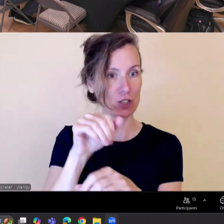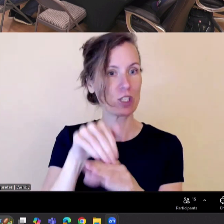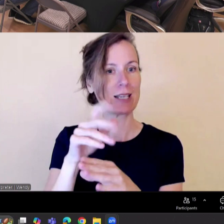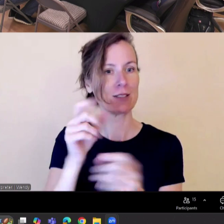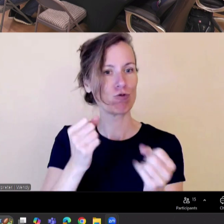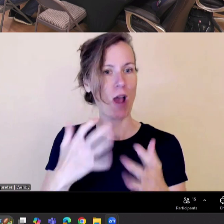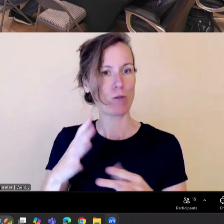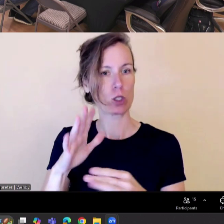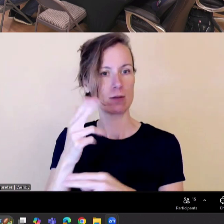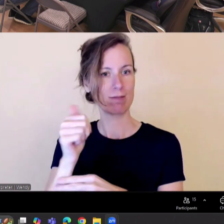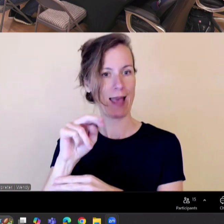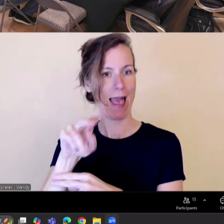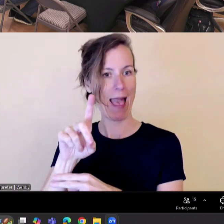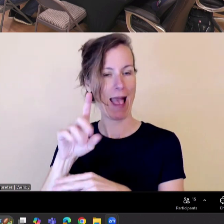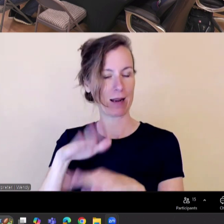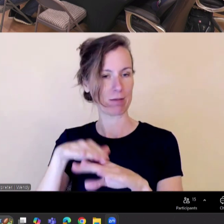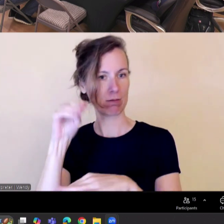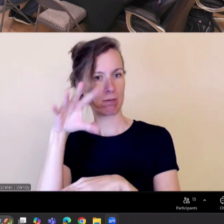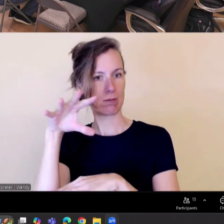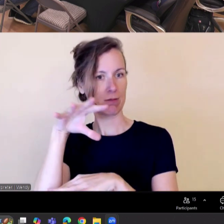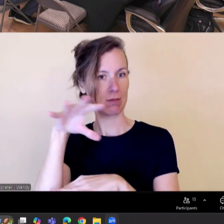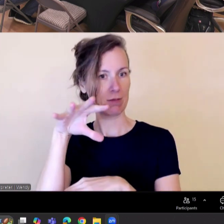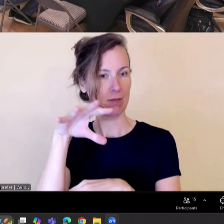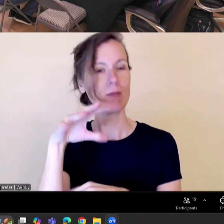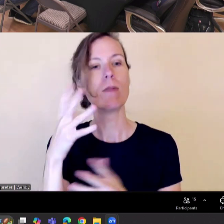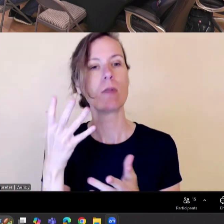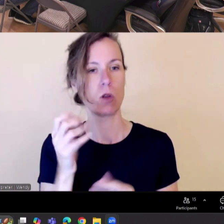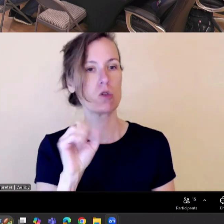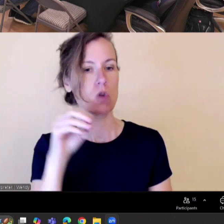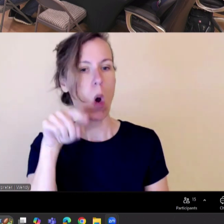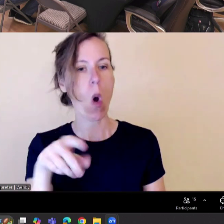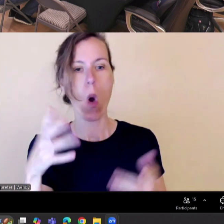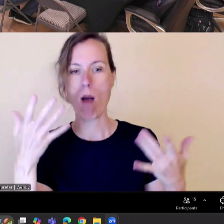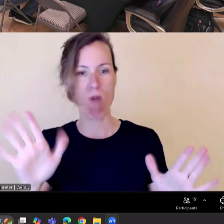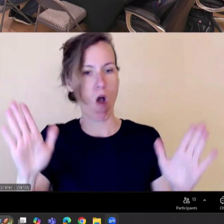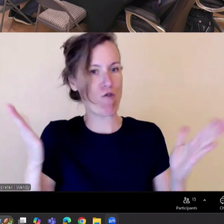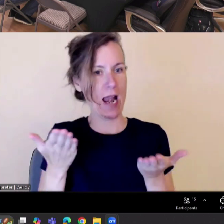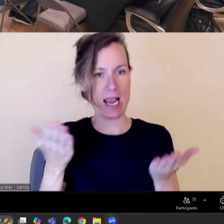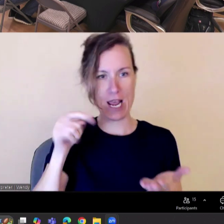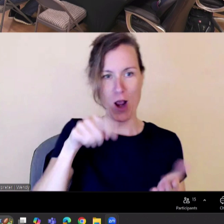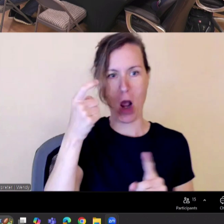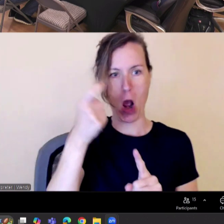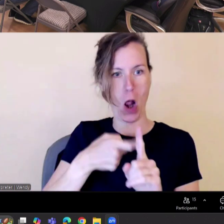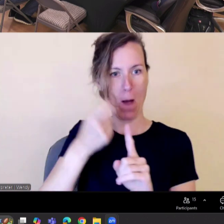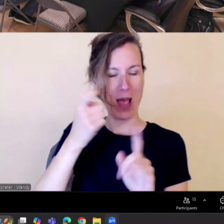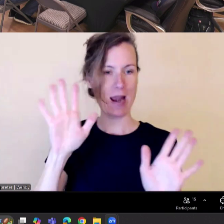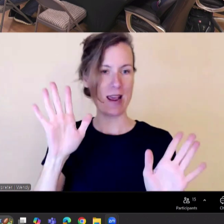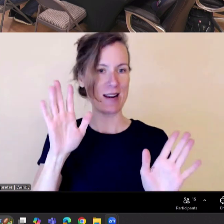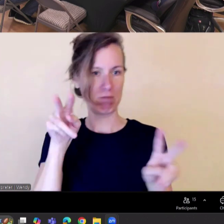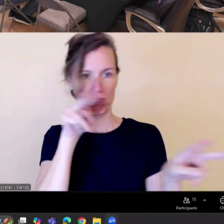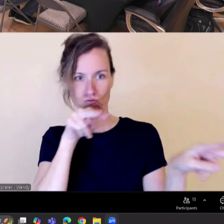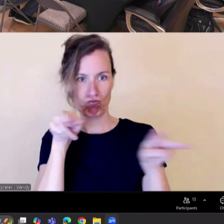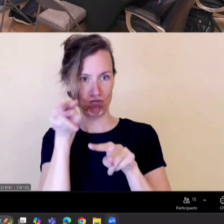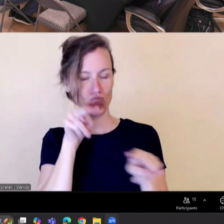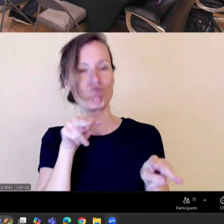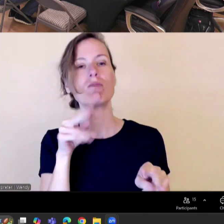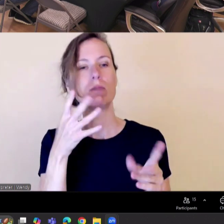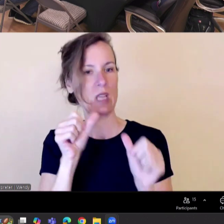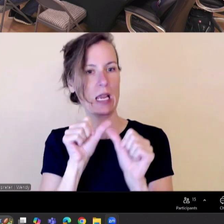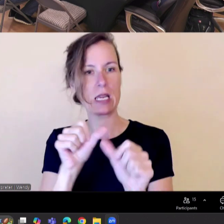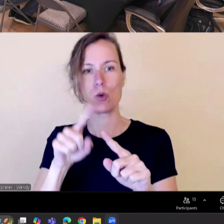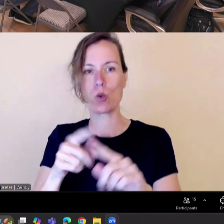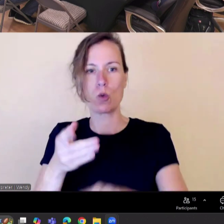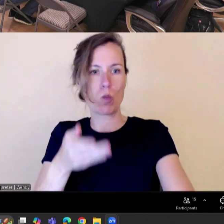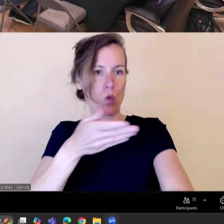here, and it's continuing to evolve over time. Those additional types of enforcement measures are not